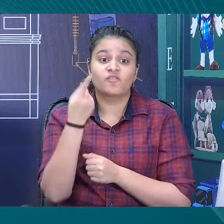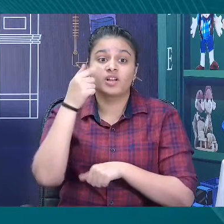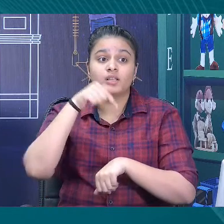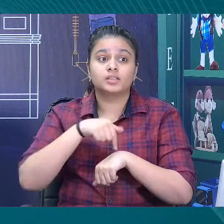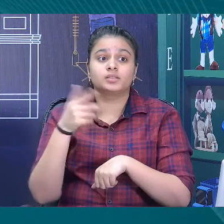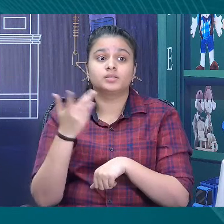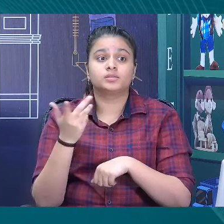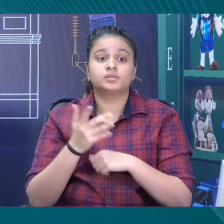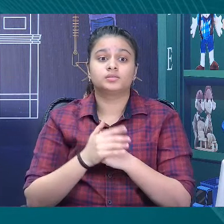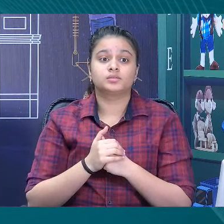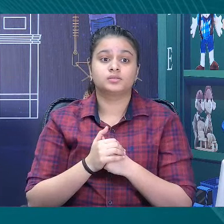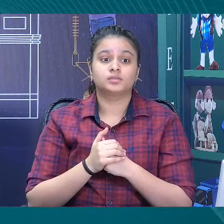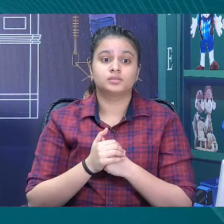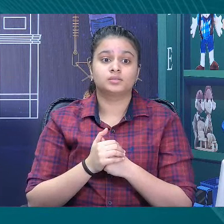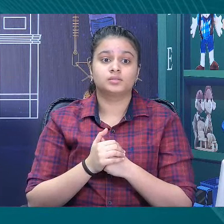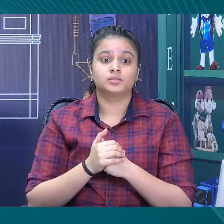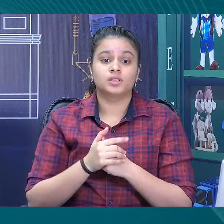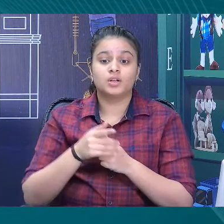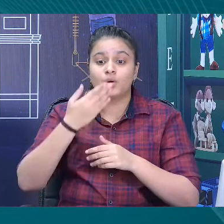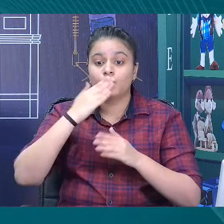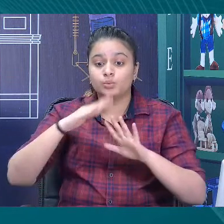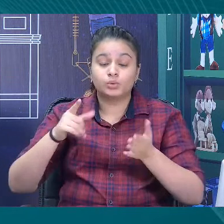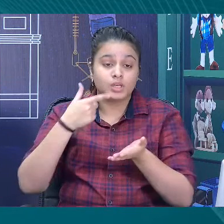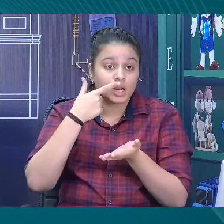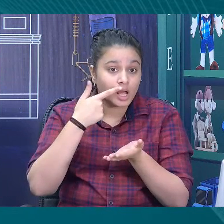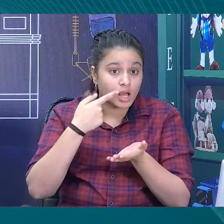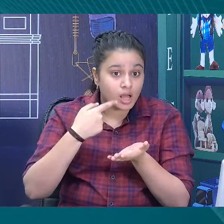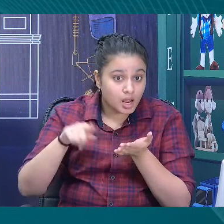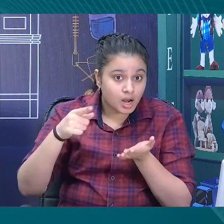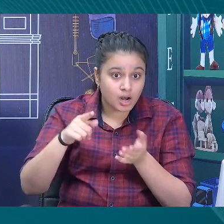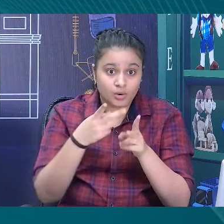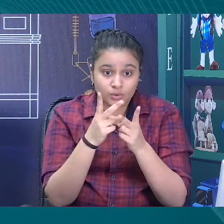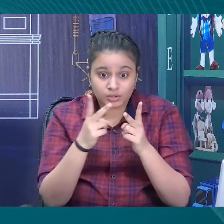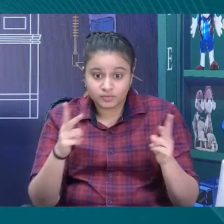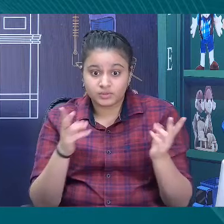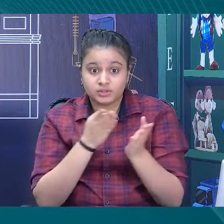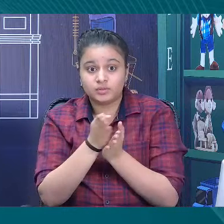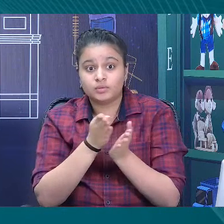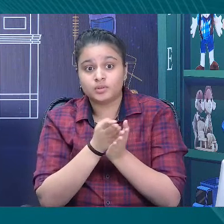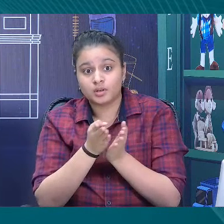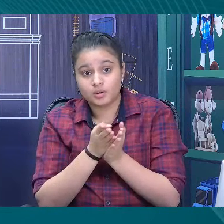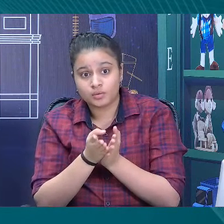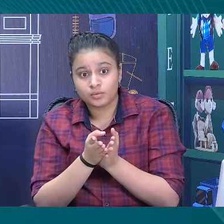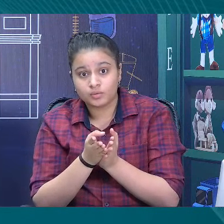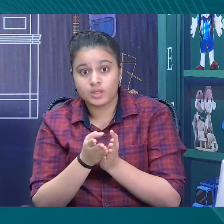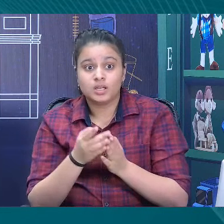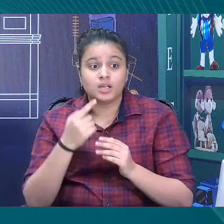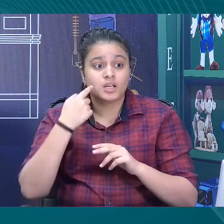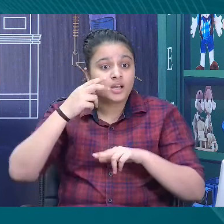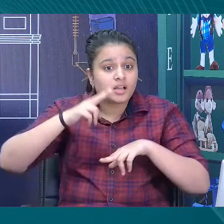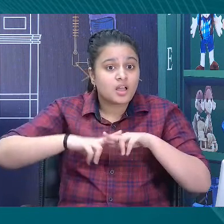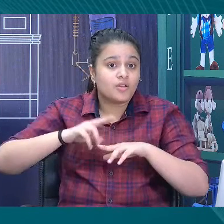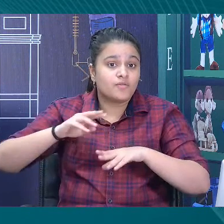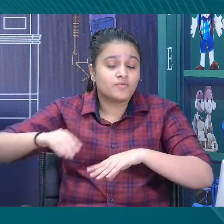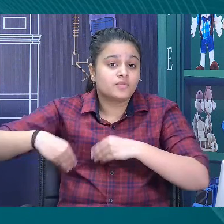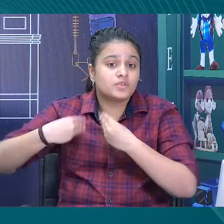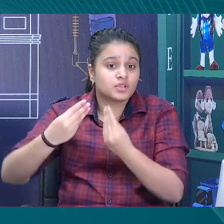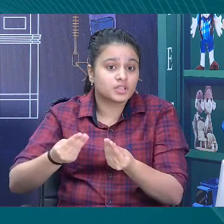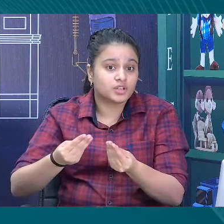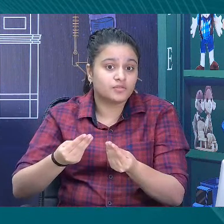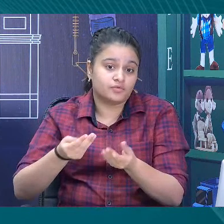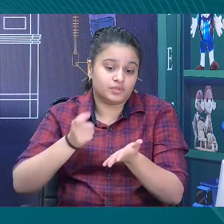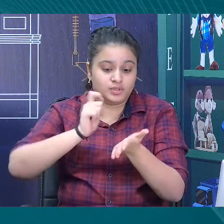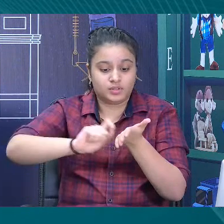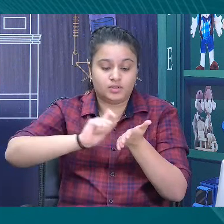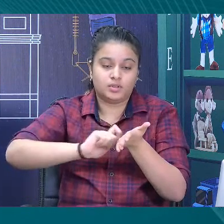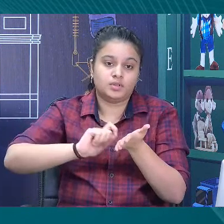to allow for different paces. That is the differentiation part, okay? Right, If you're ma'am. giving a task like write an essay